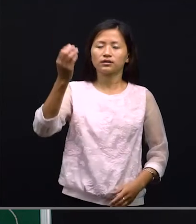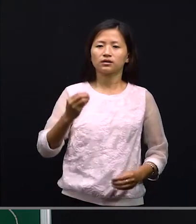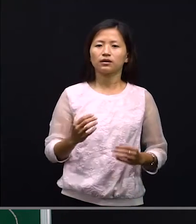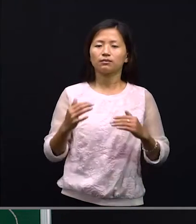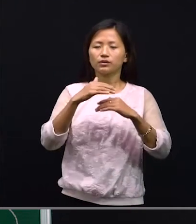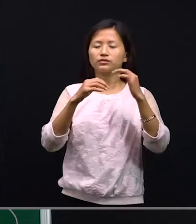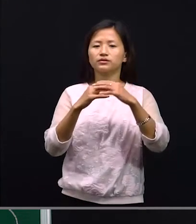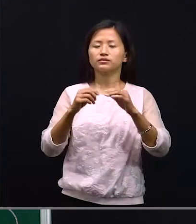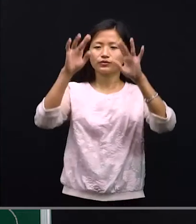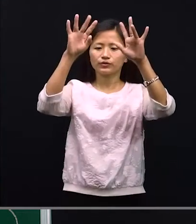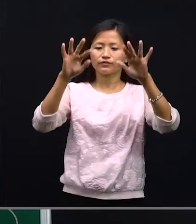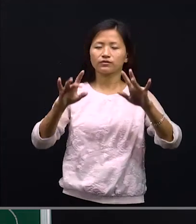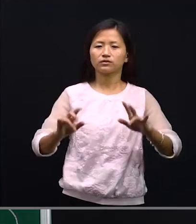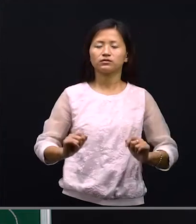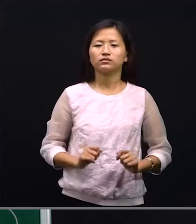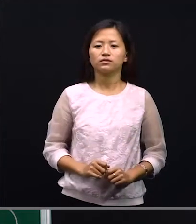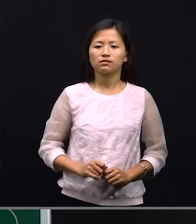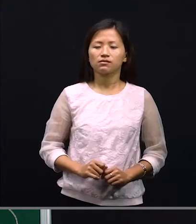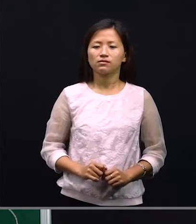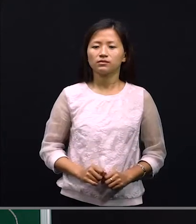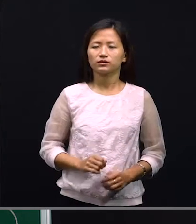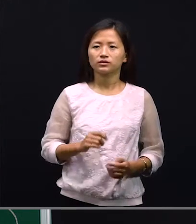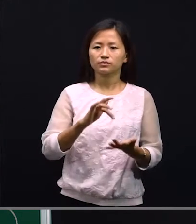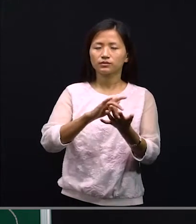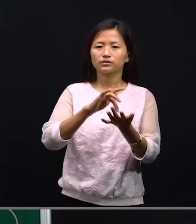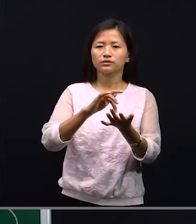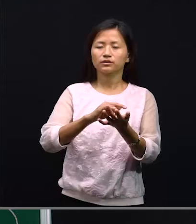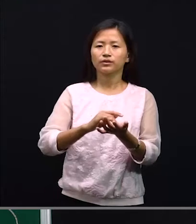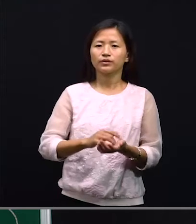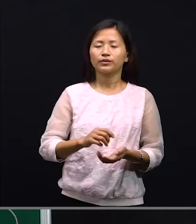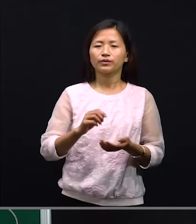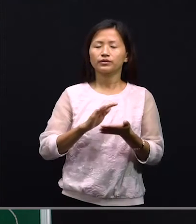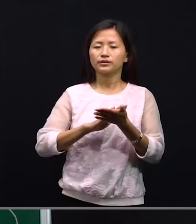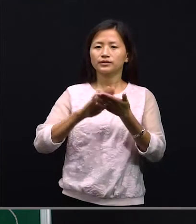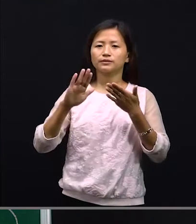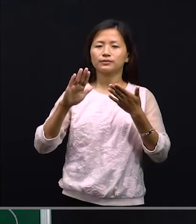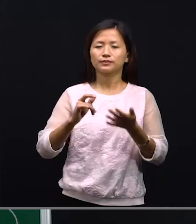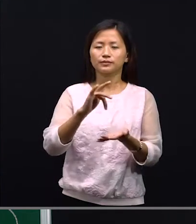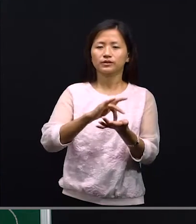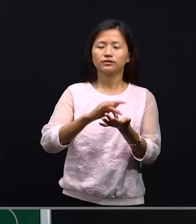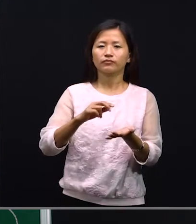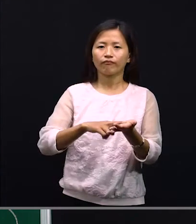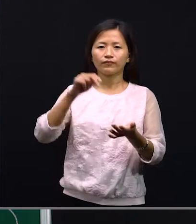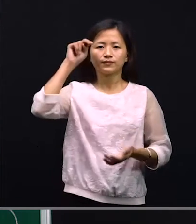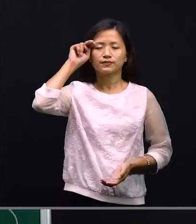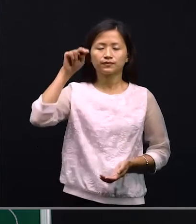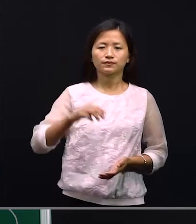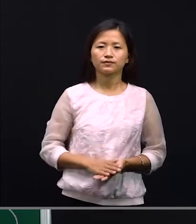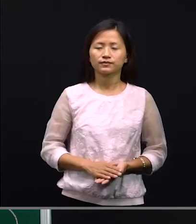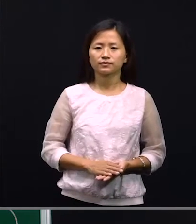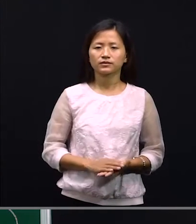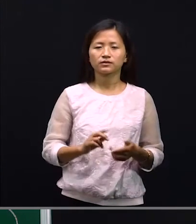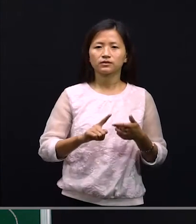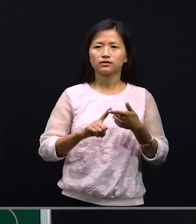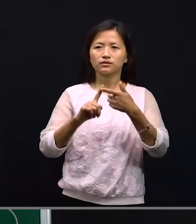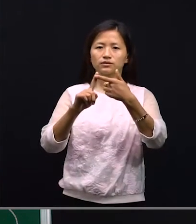abundance in rainfall also, this place has become the wettest place in Nagaland. All right, now coming to the eastern part,